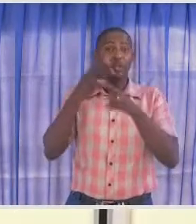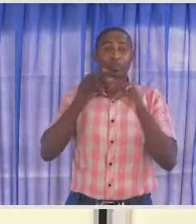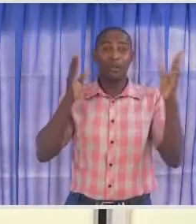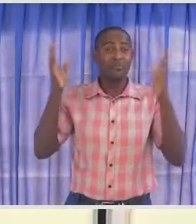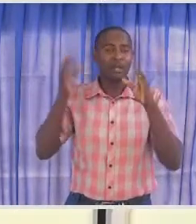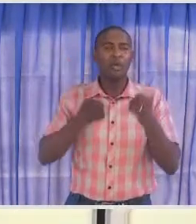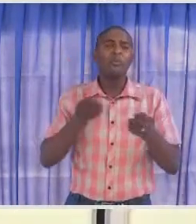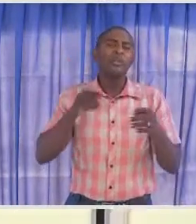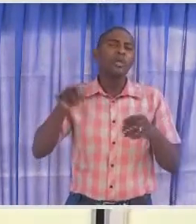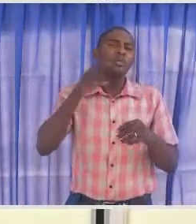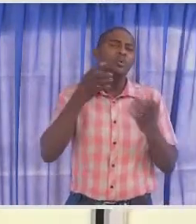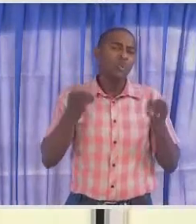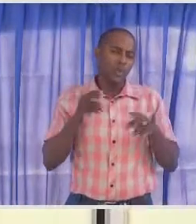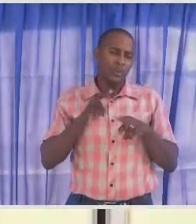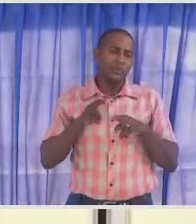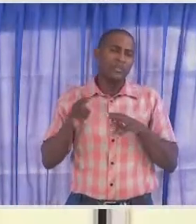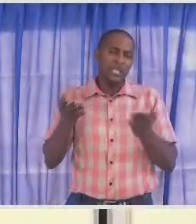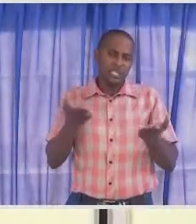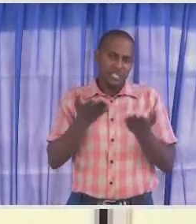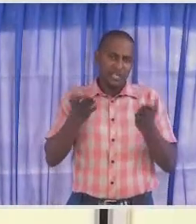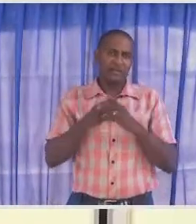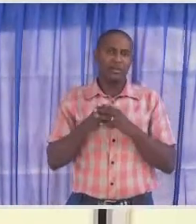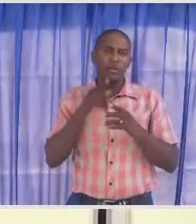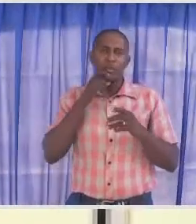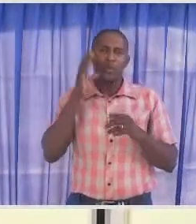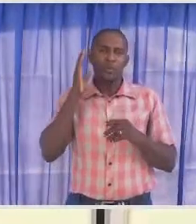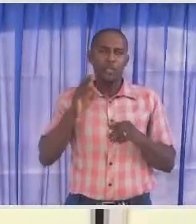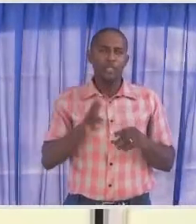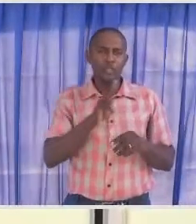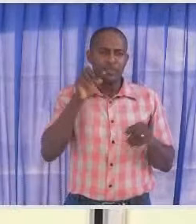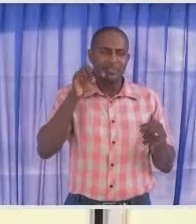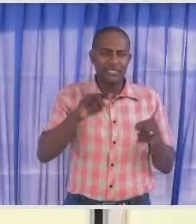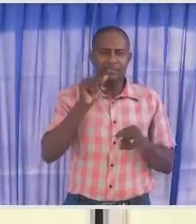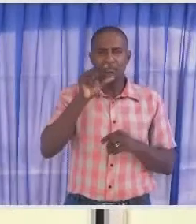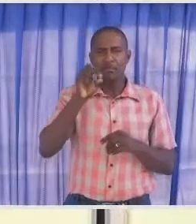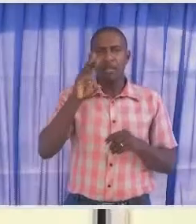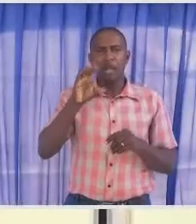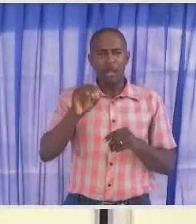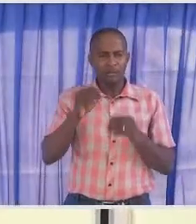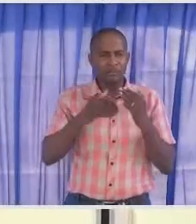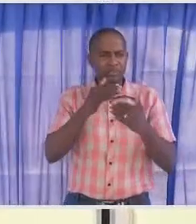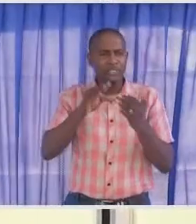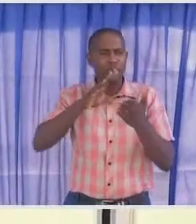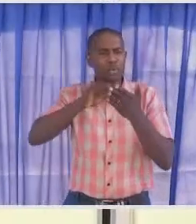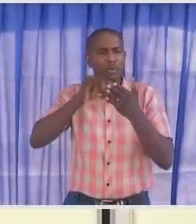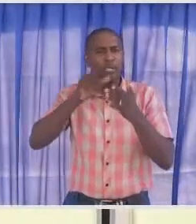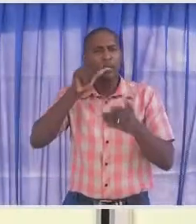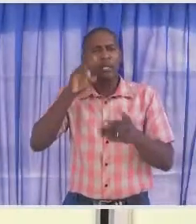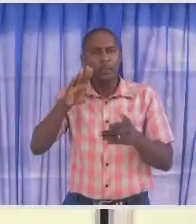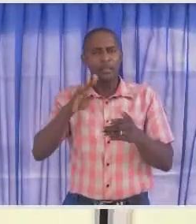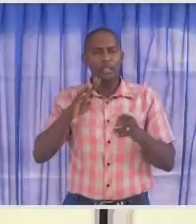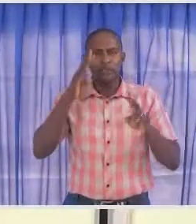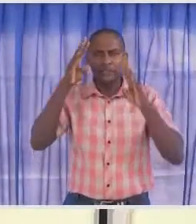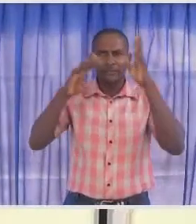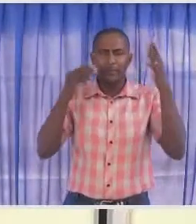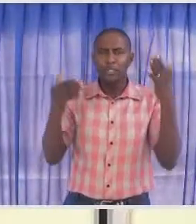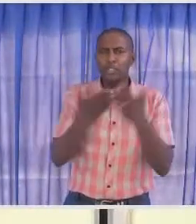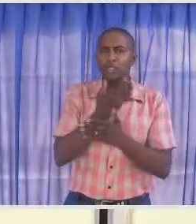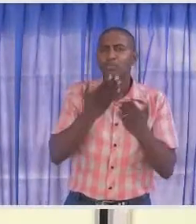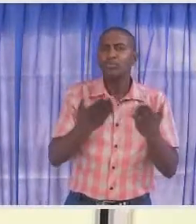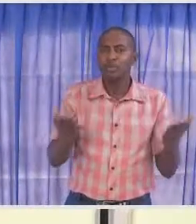here will use this agro-processing learning lab to develop a new product